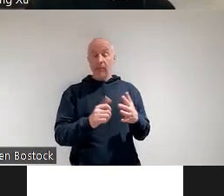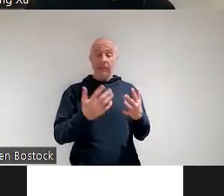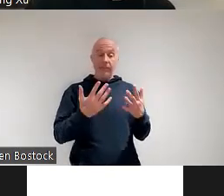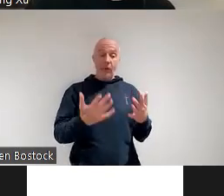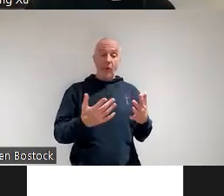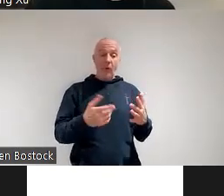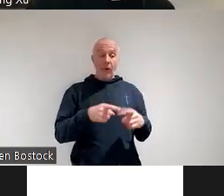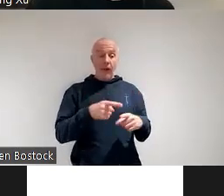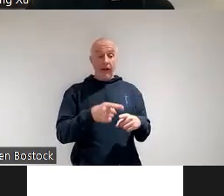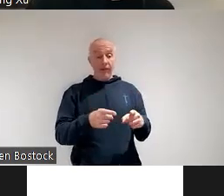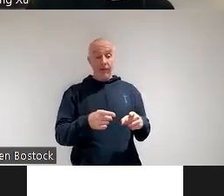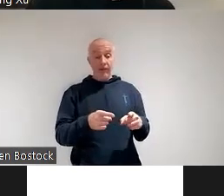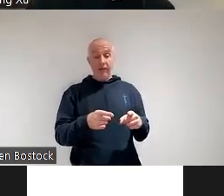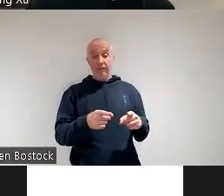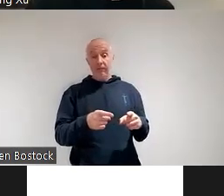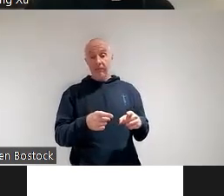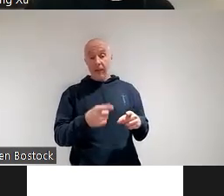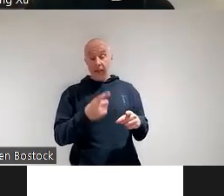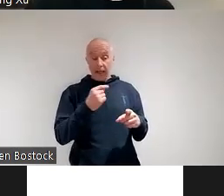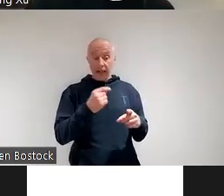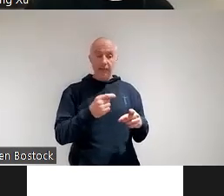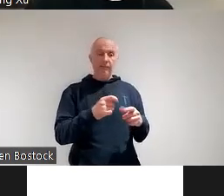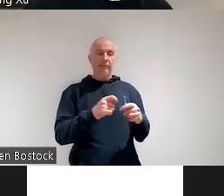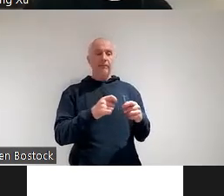is not a huge problem, that can trip the